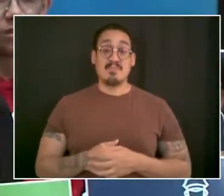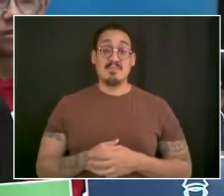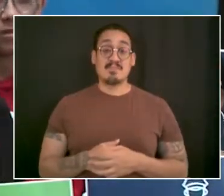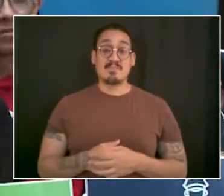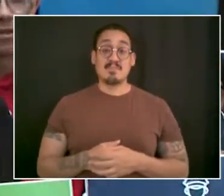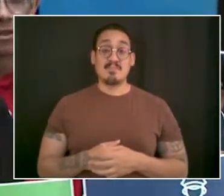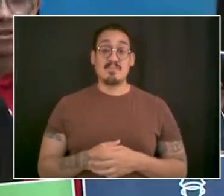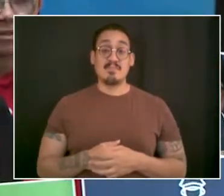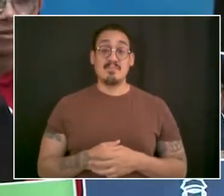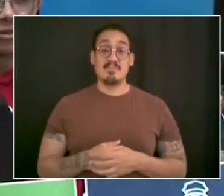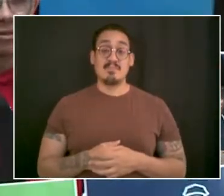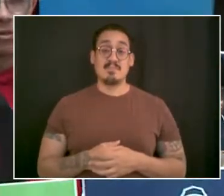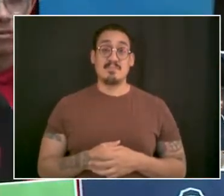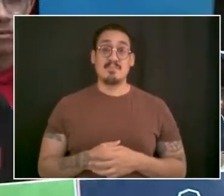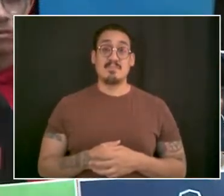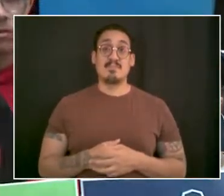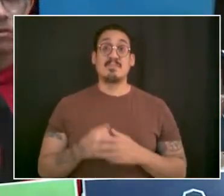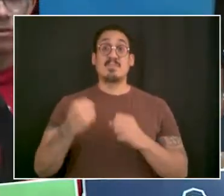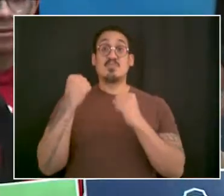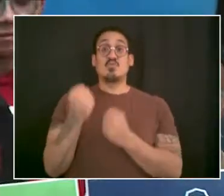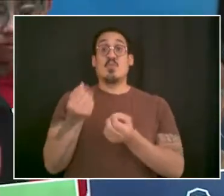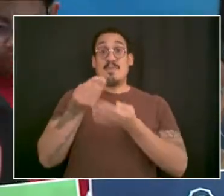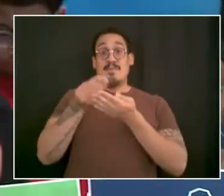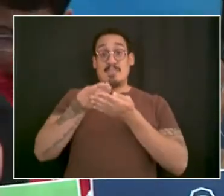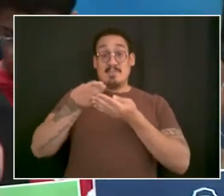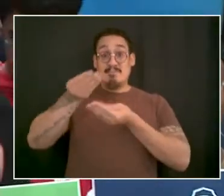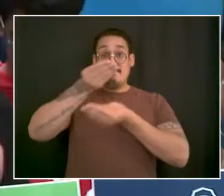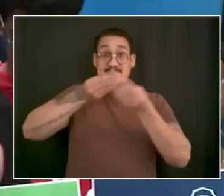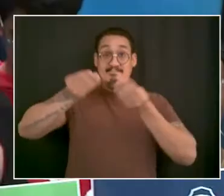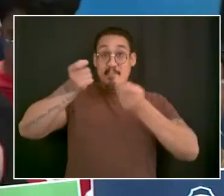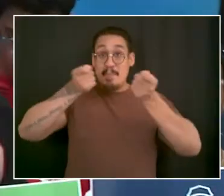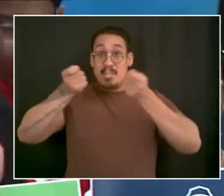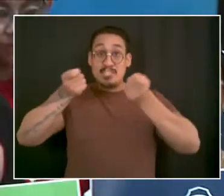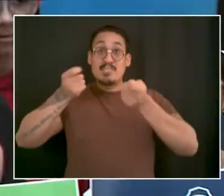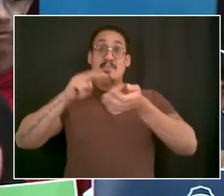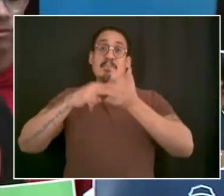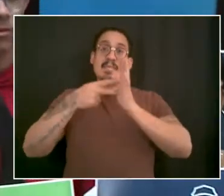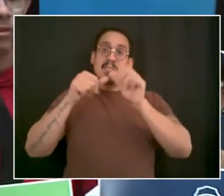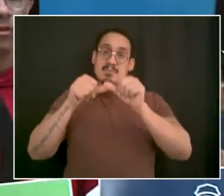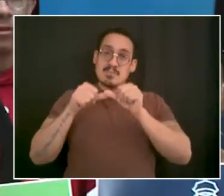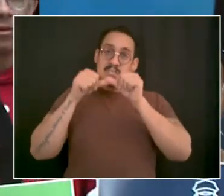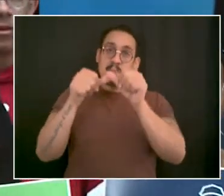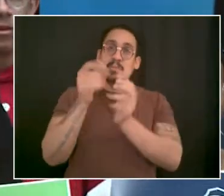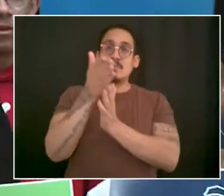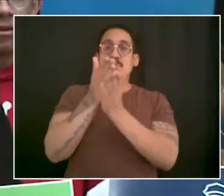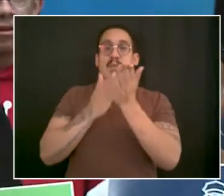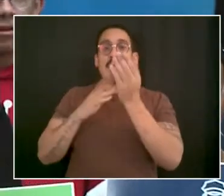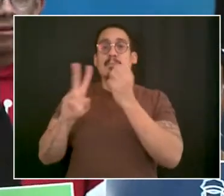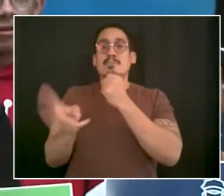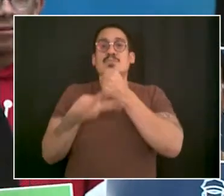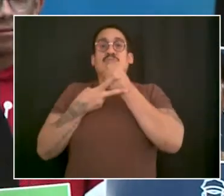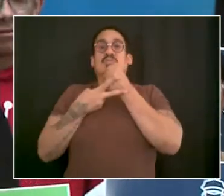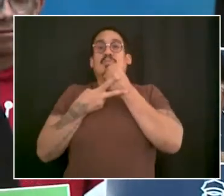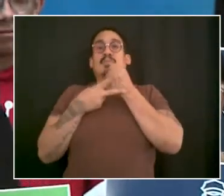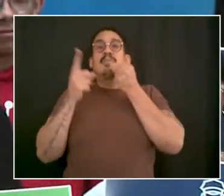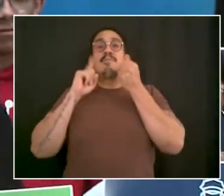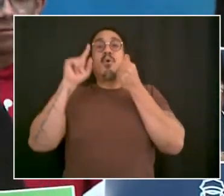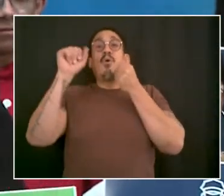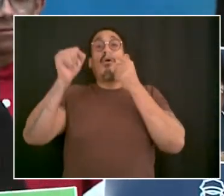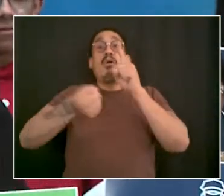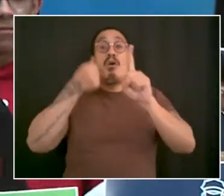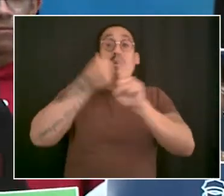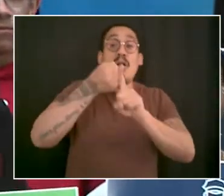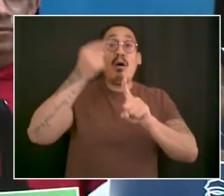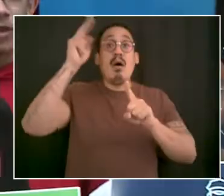Strong fiscal management also means maintaining reserve as a hedge against the unexpected. That is why our administration has